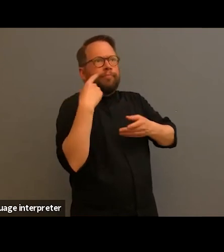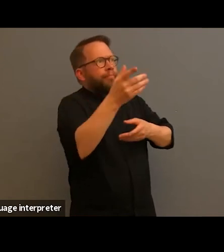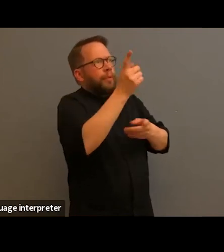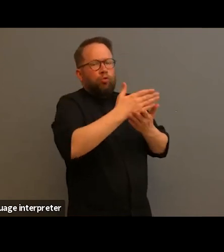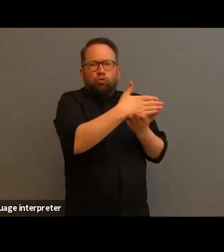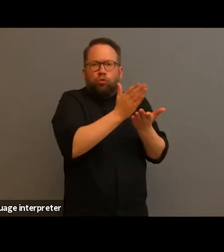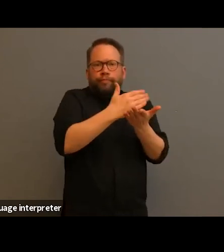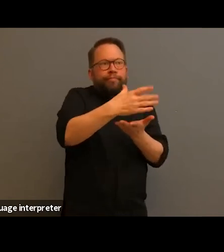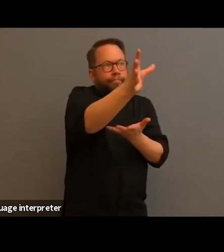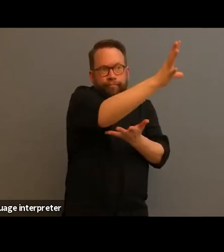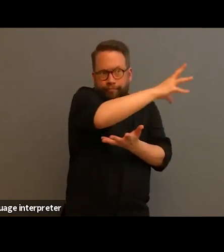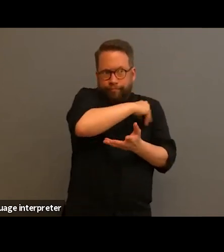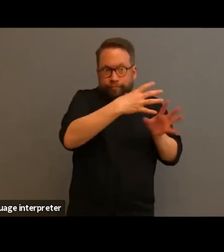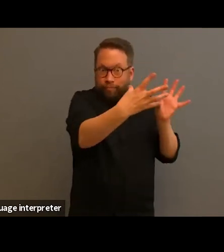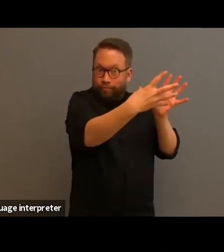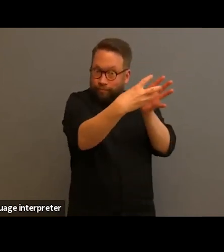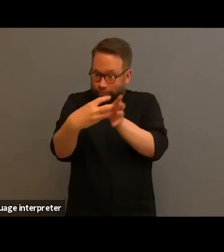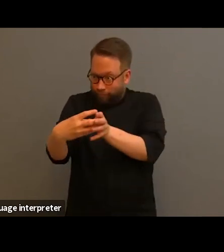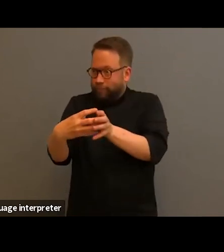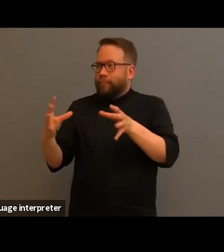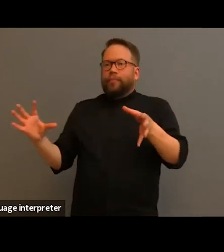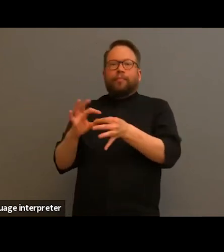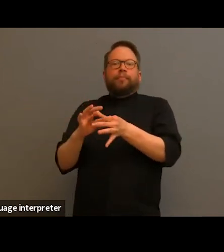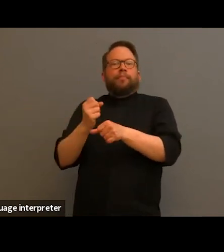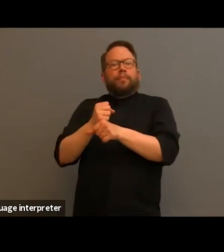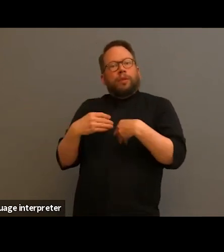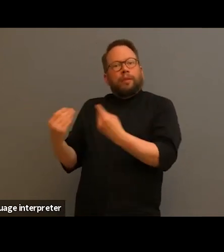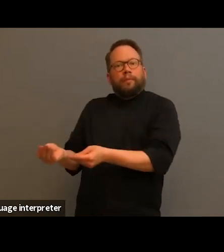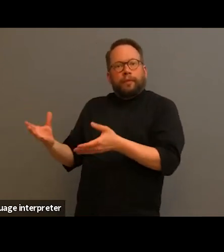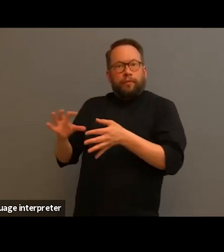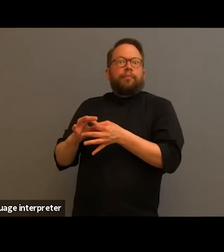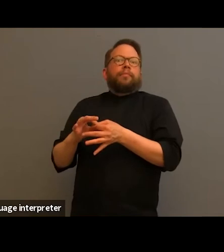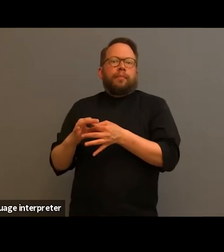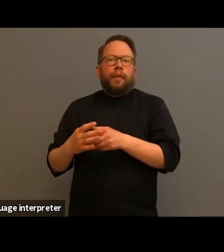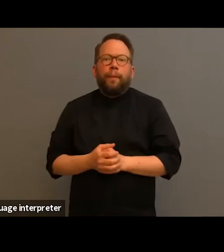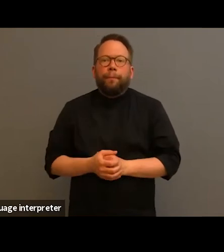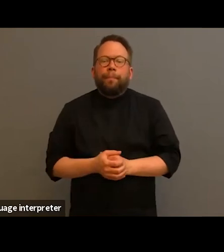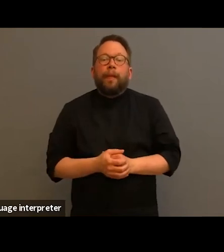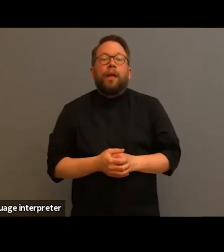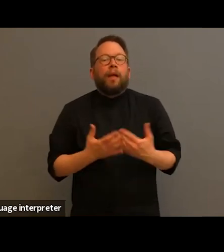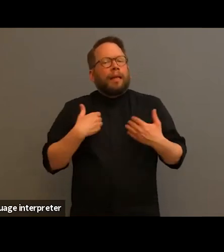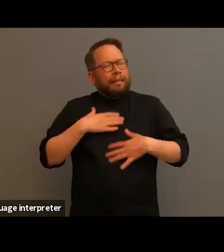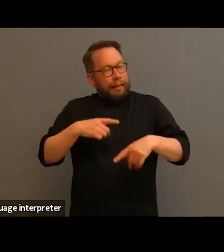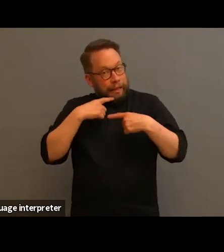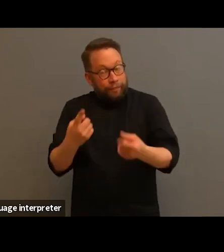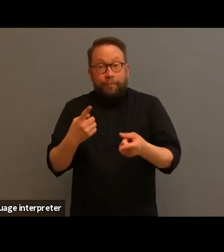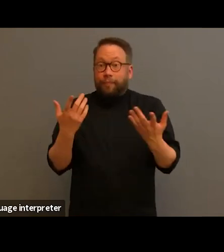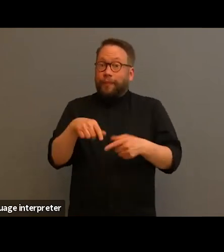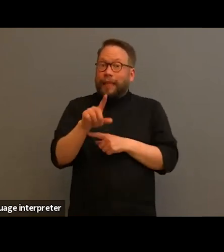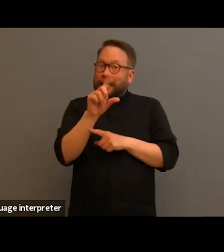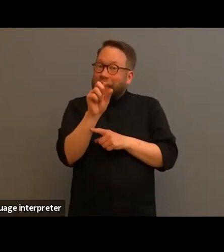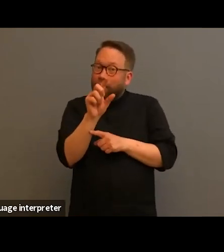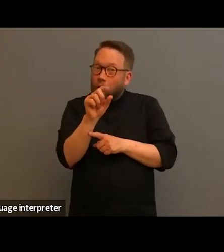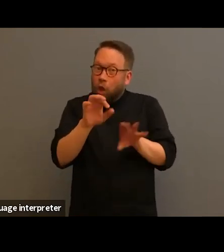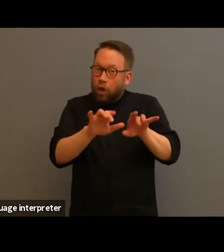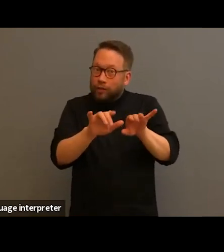would like to highlight the importance of equal digital access. Our project with Norse and the